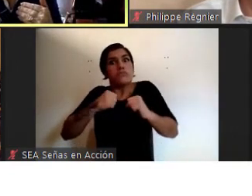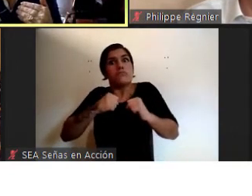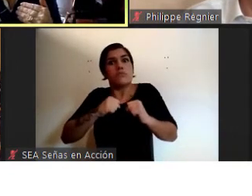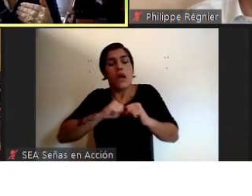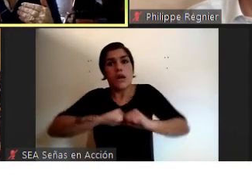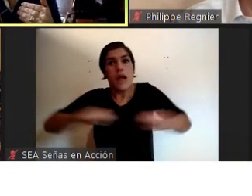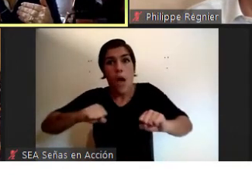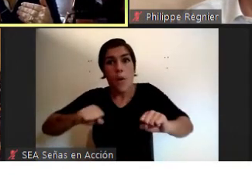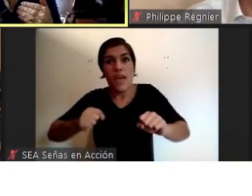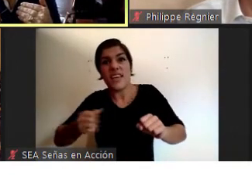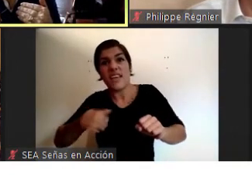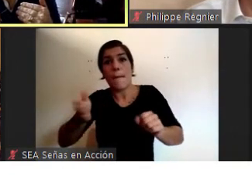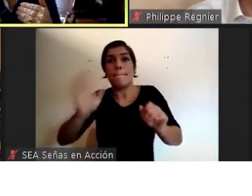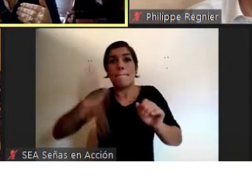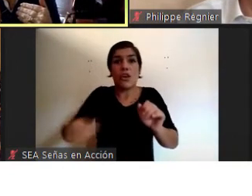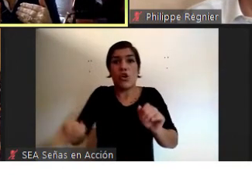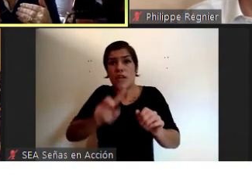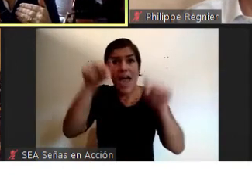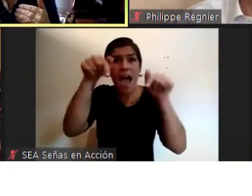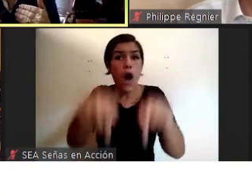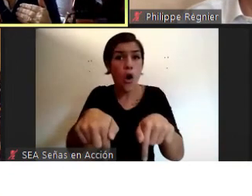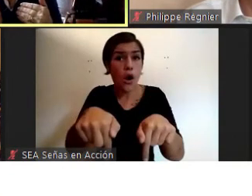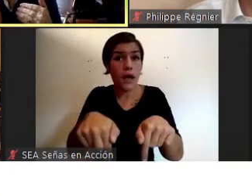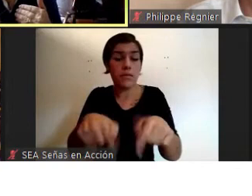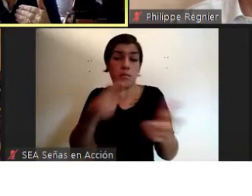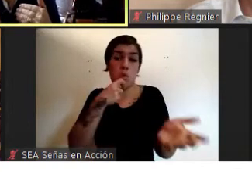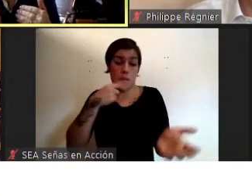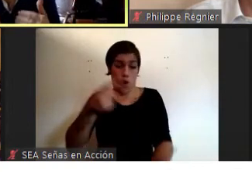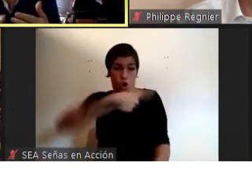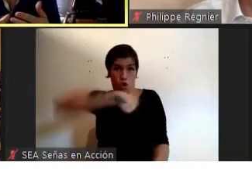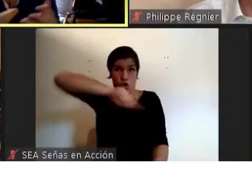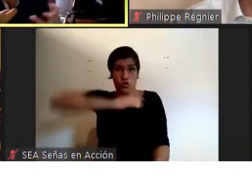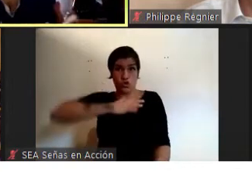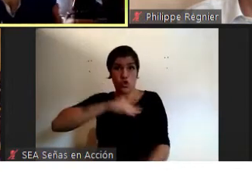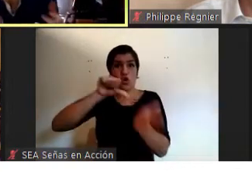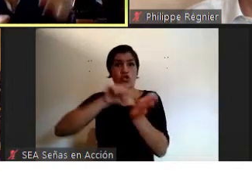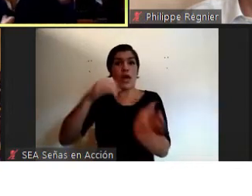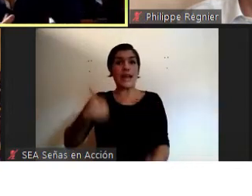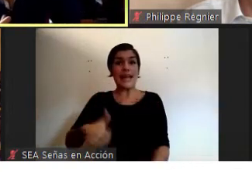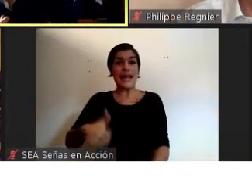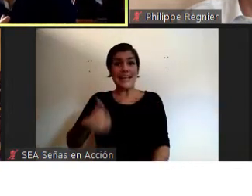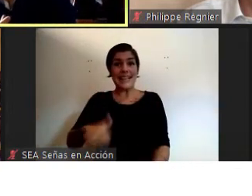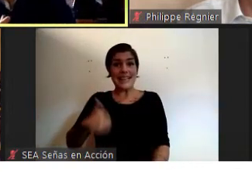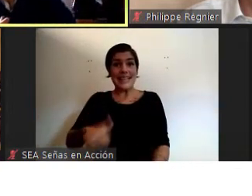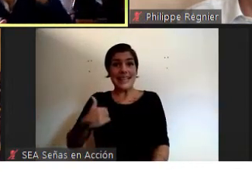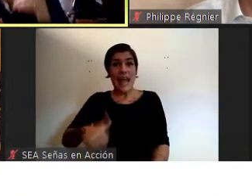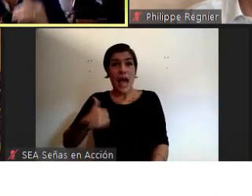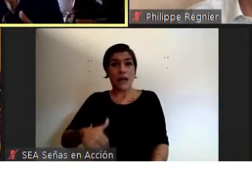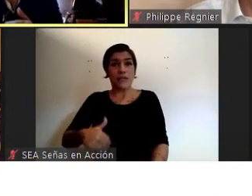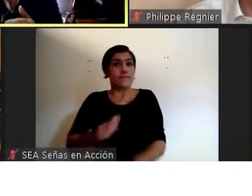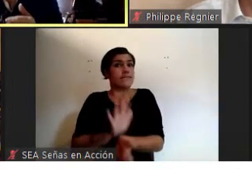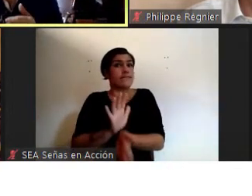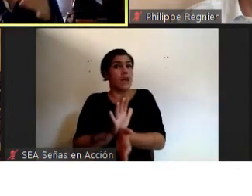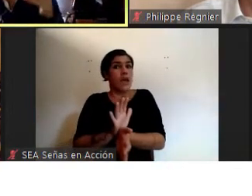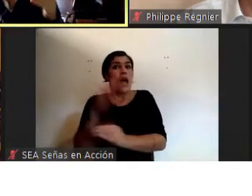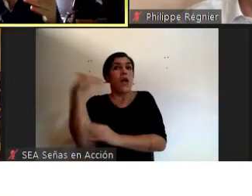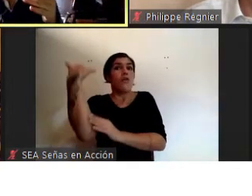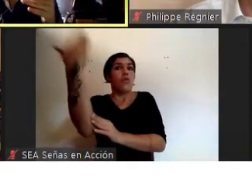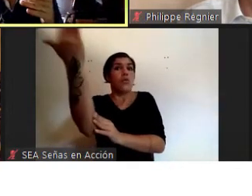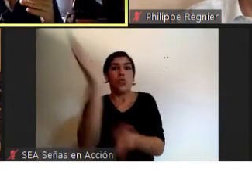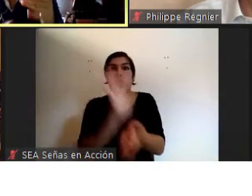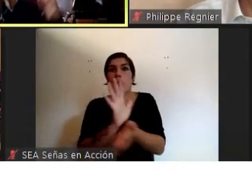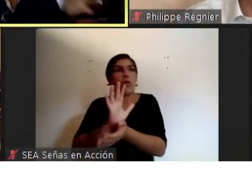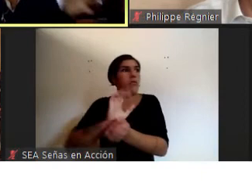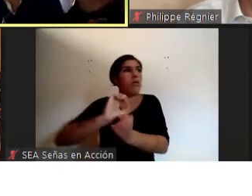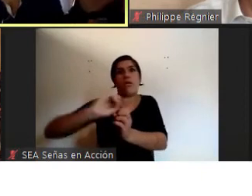that precedes the whole thing. At times, the outlooks are quite grimsome.